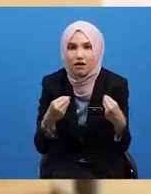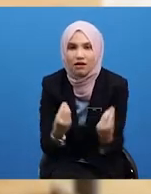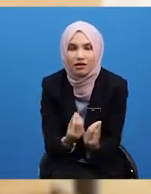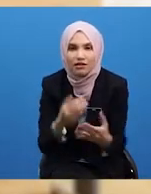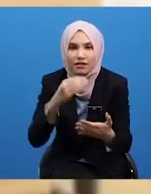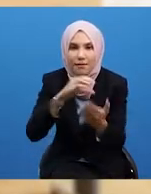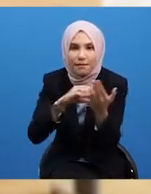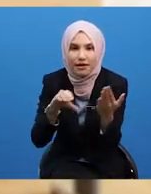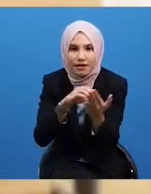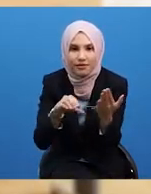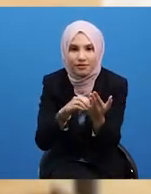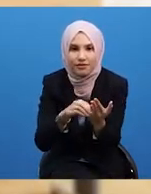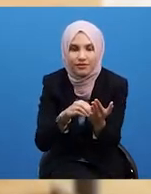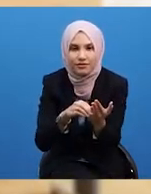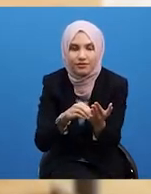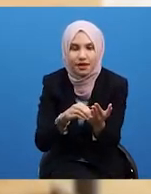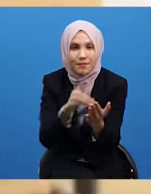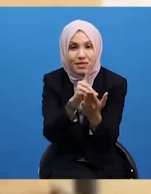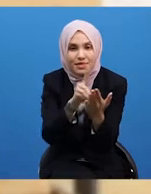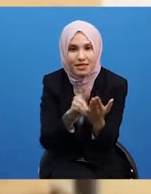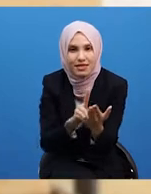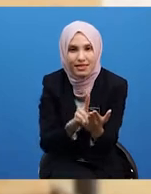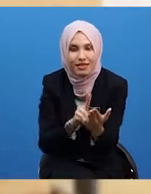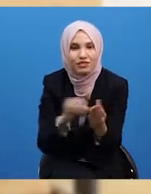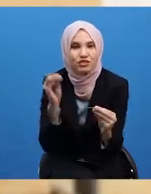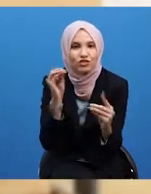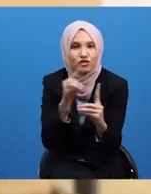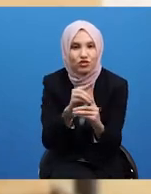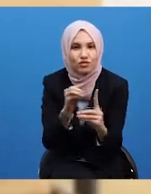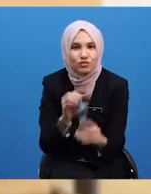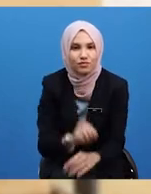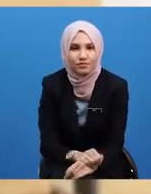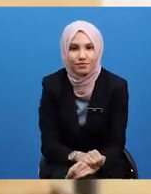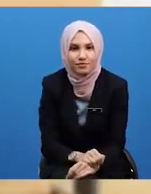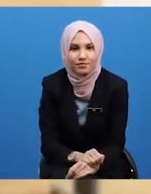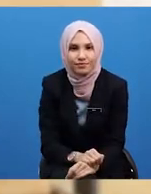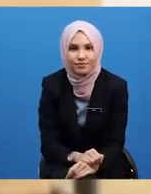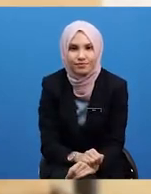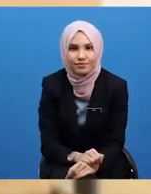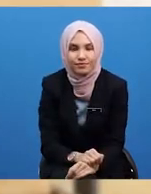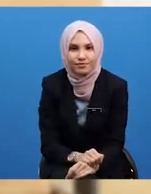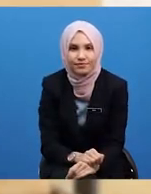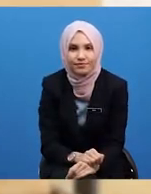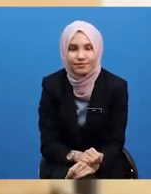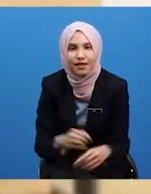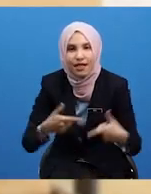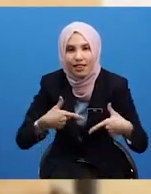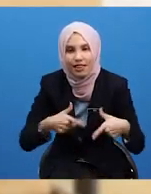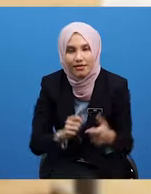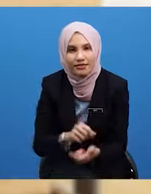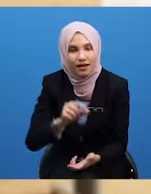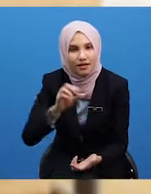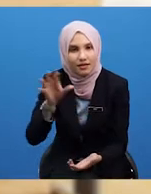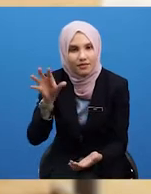paragraph and probably add some details too. let's start